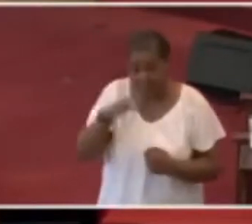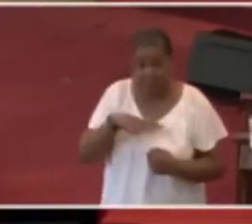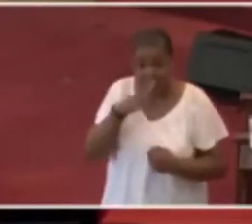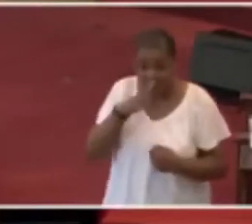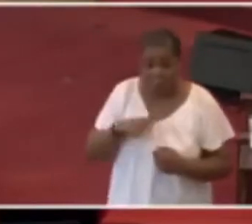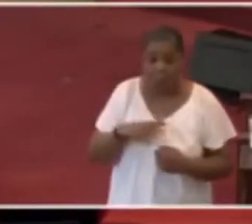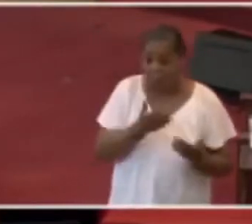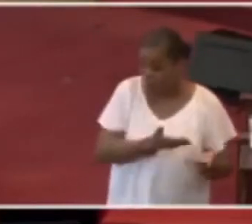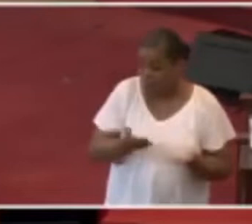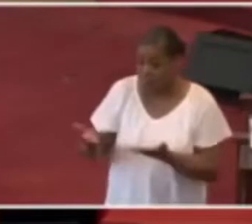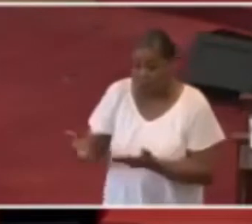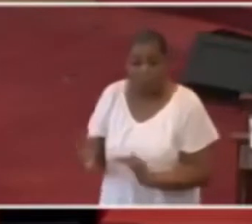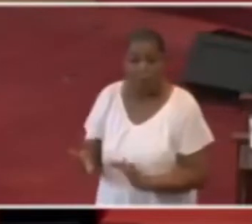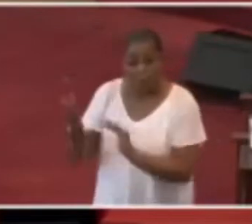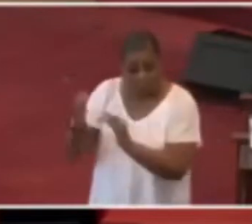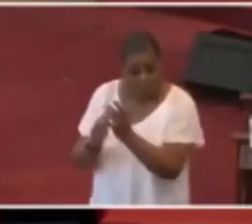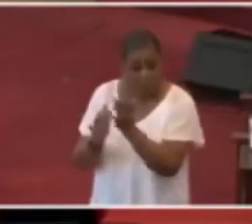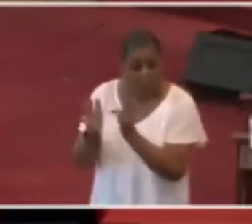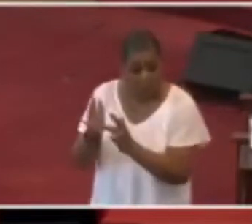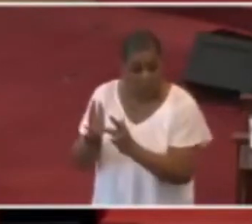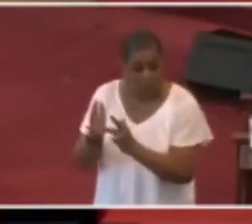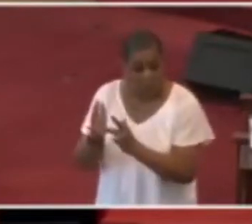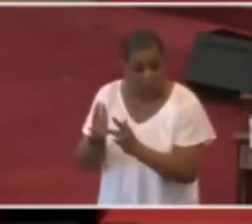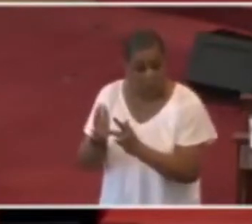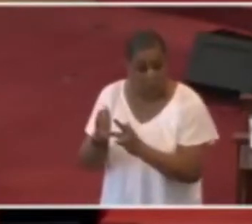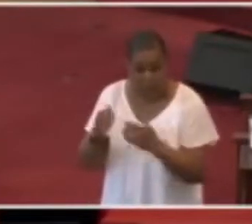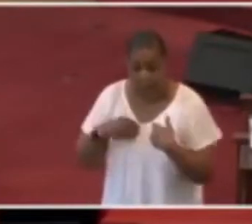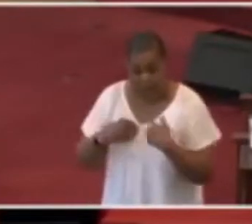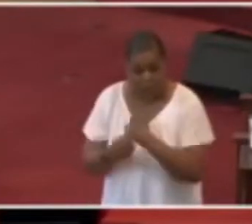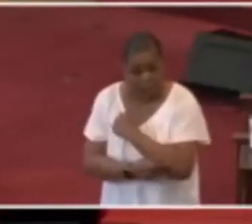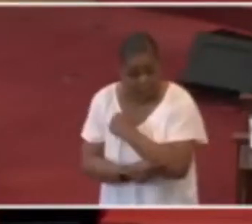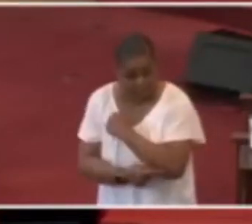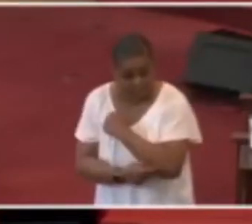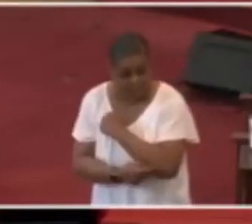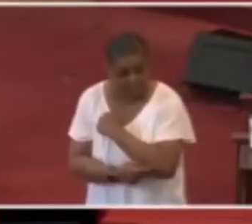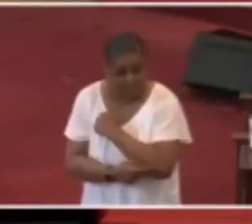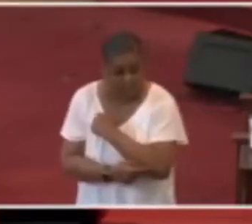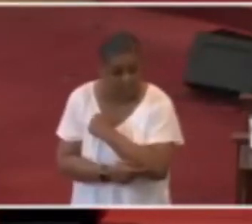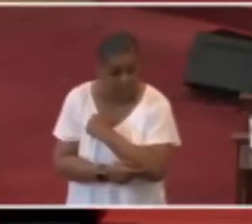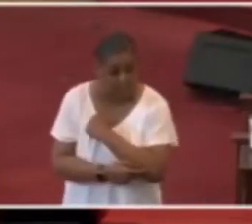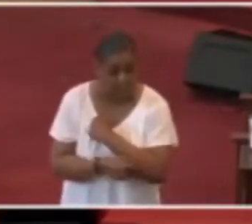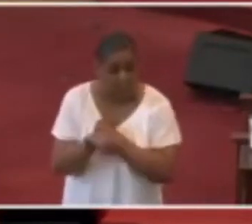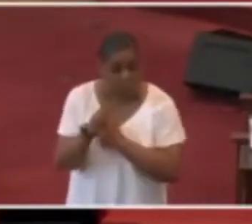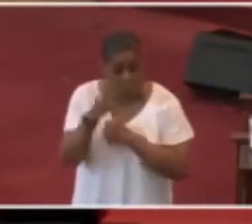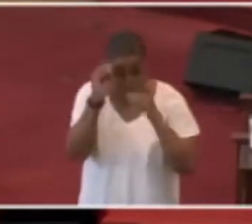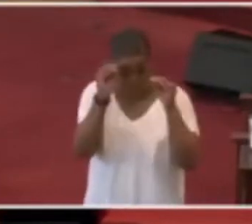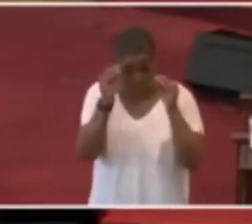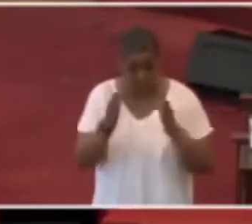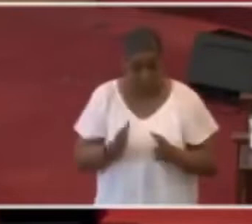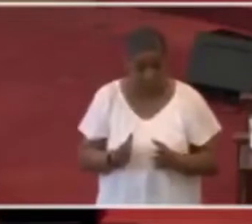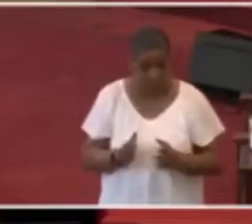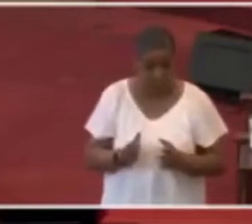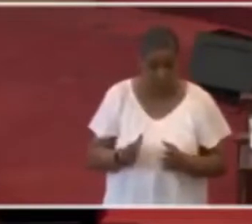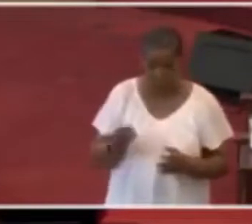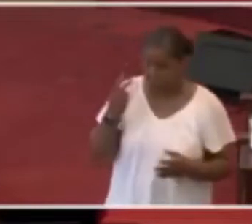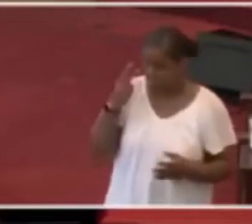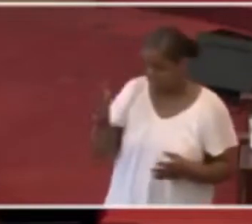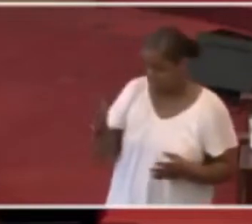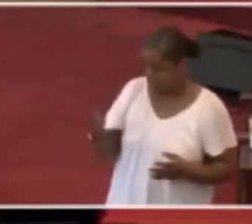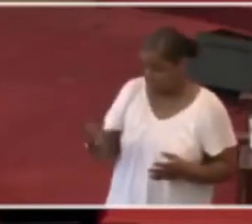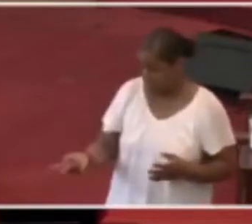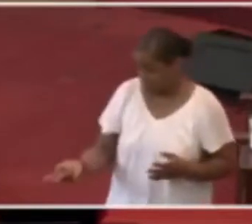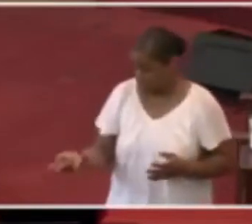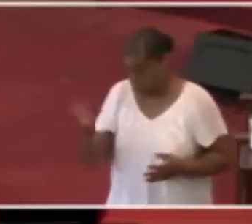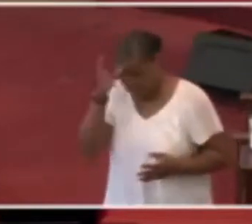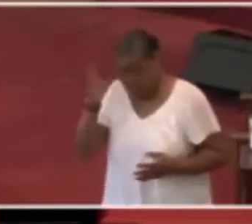presented, to be accused, and to be sentenced. Did at least two of these teachers of the law observe the act, because that would